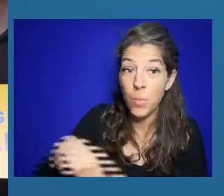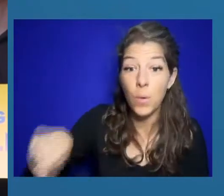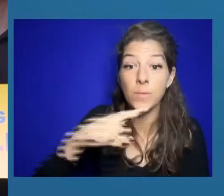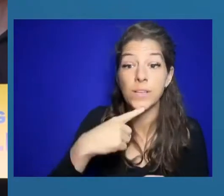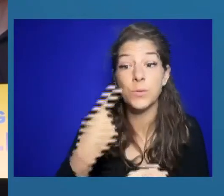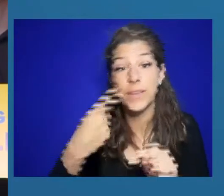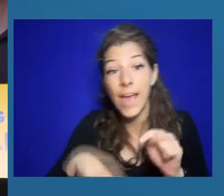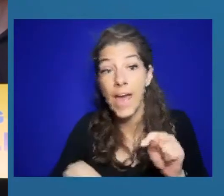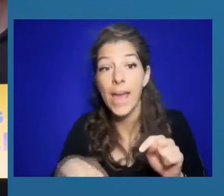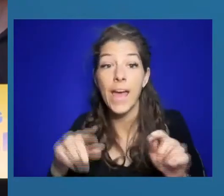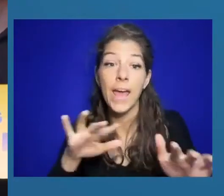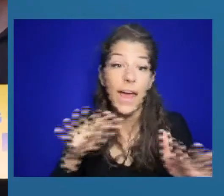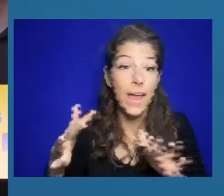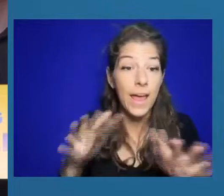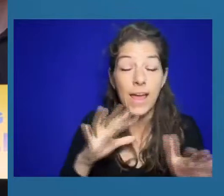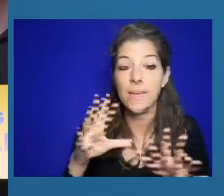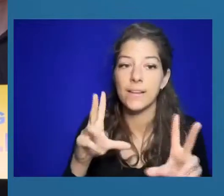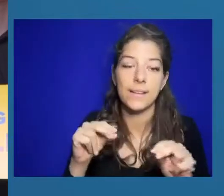it.